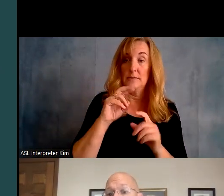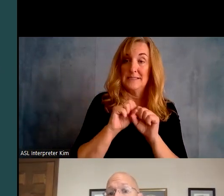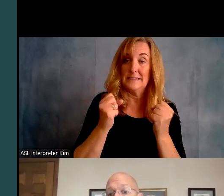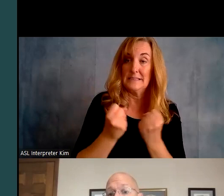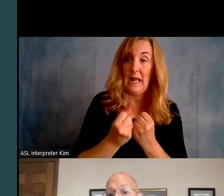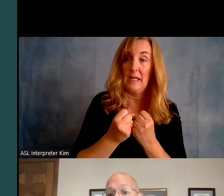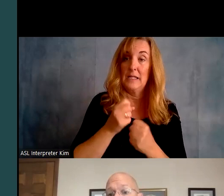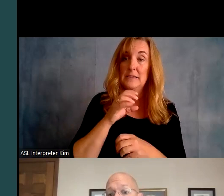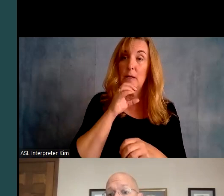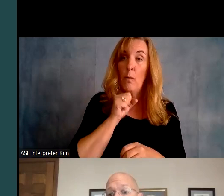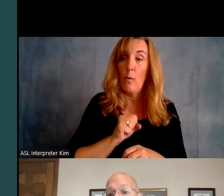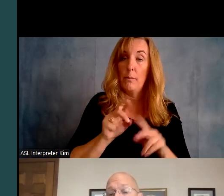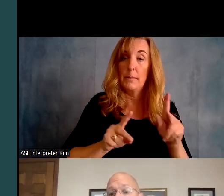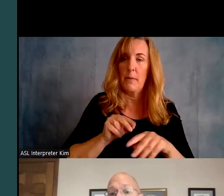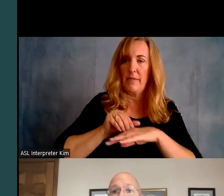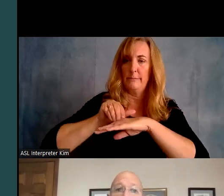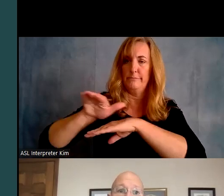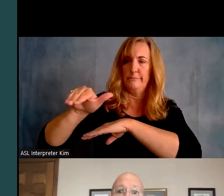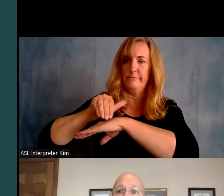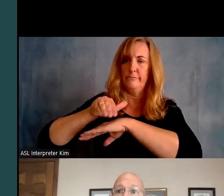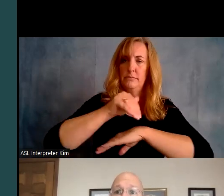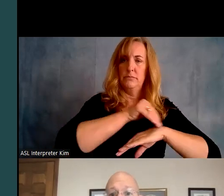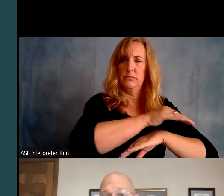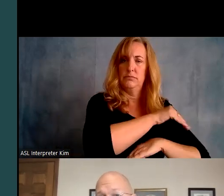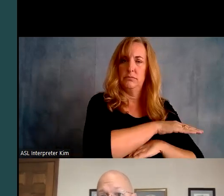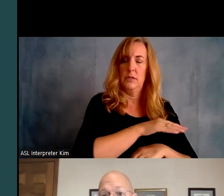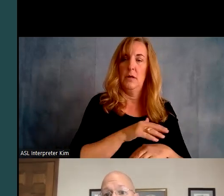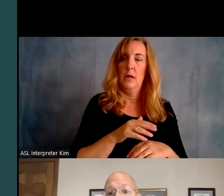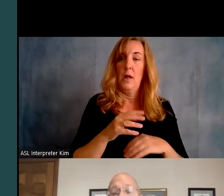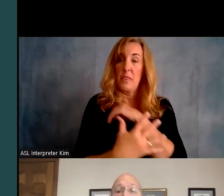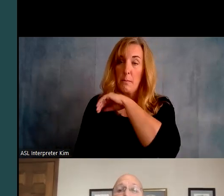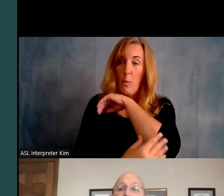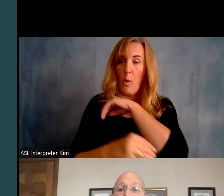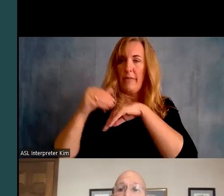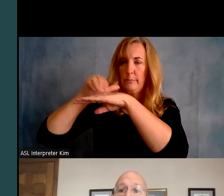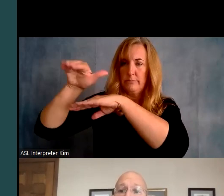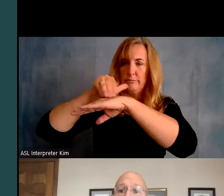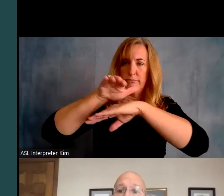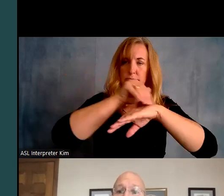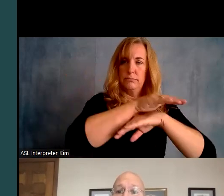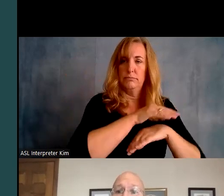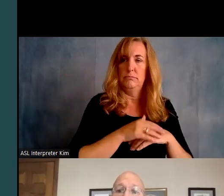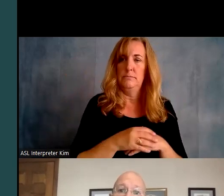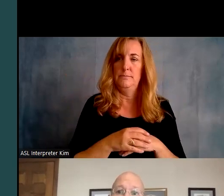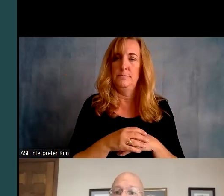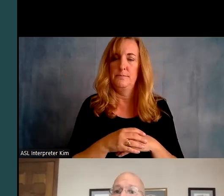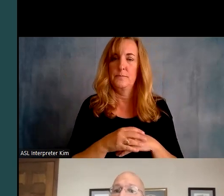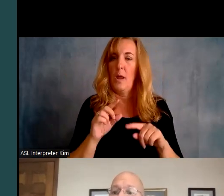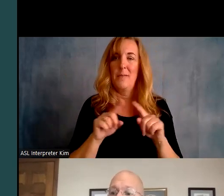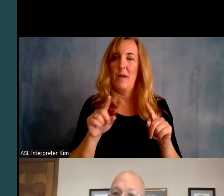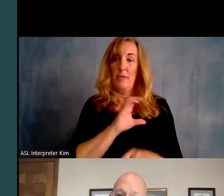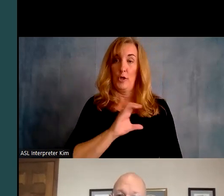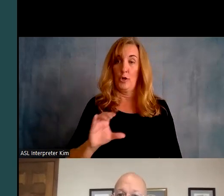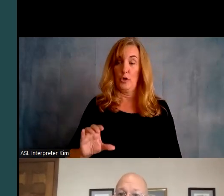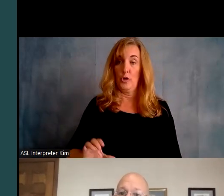to the margins. And the way they dealt with the poor was pushing them out to the margins. But the Christians